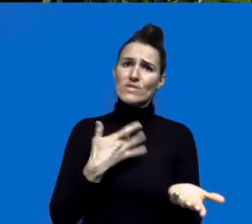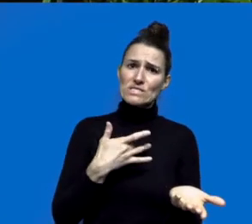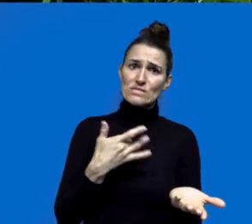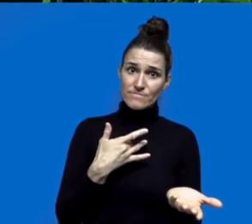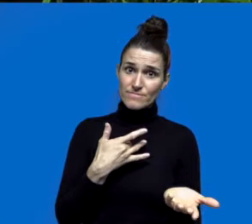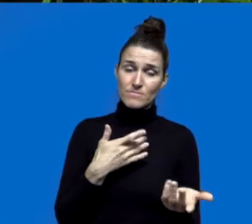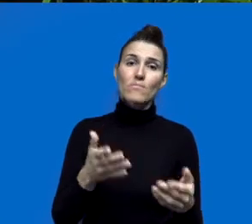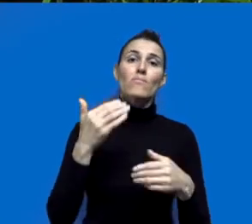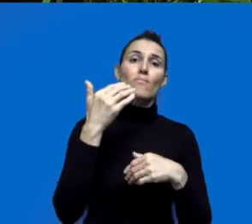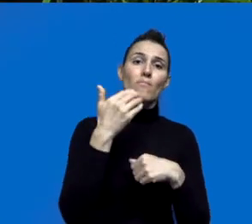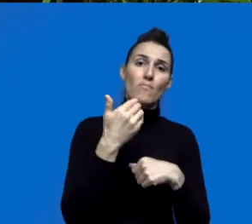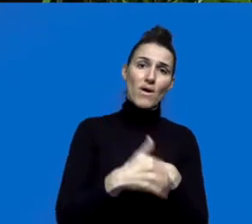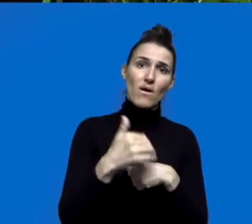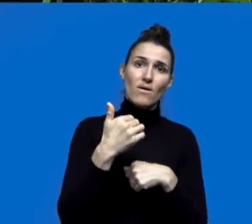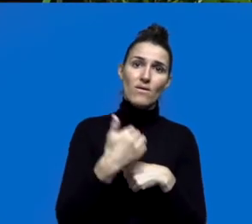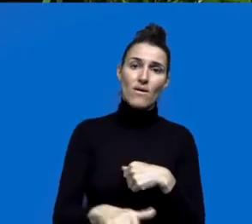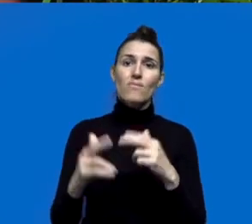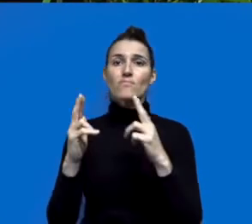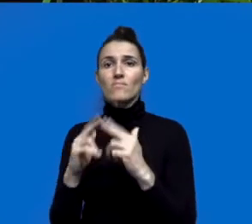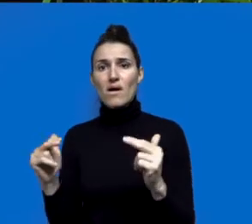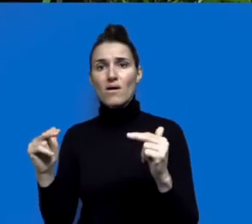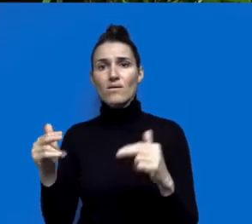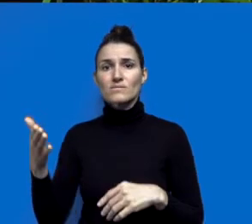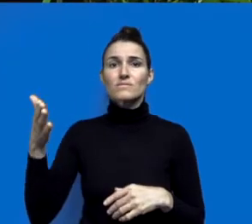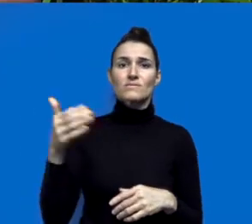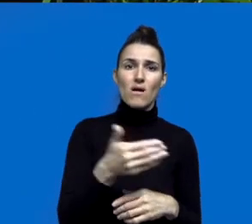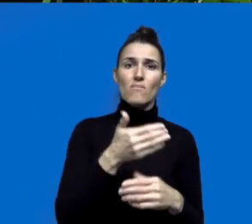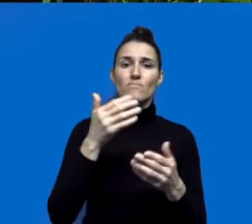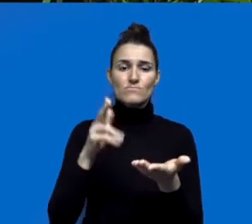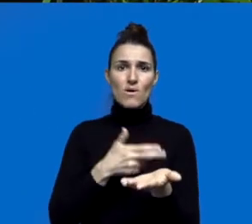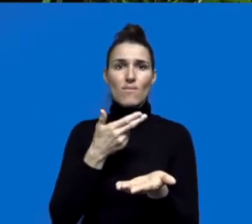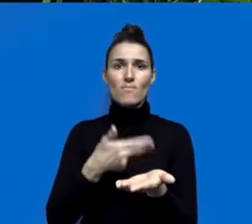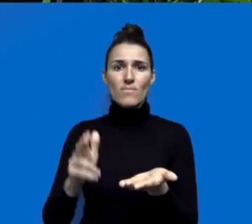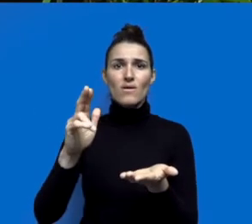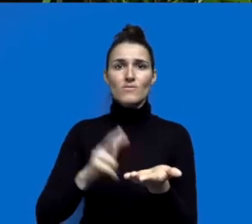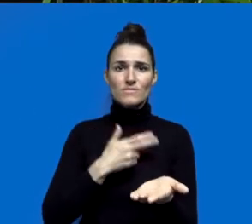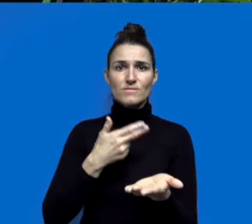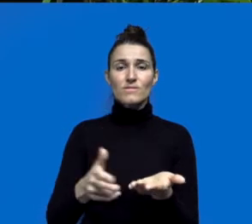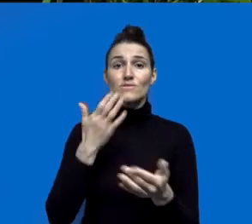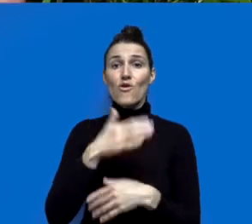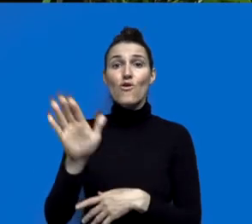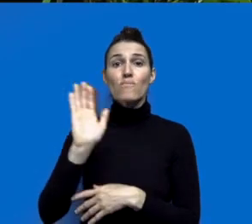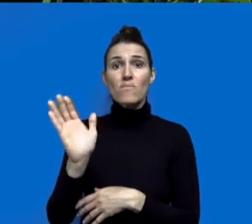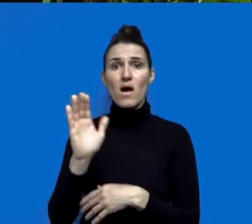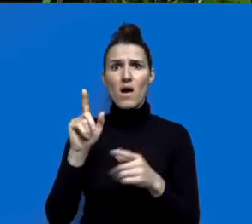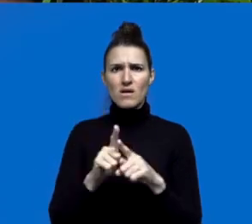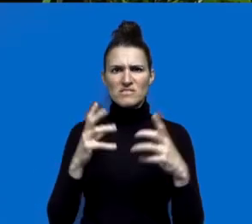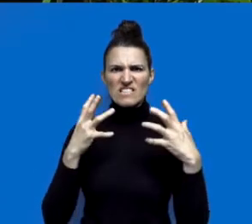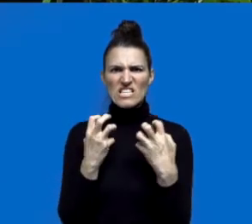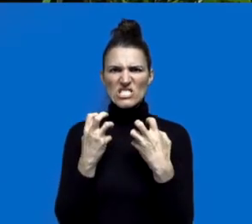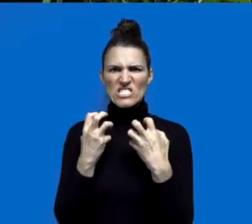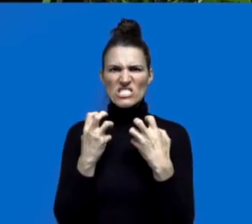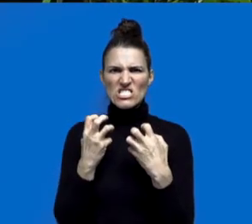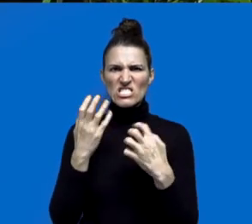Bannock and bacon, salmon berry jam. Let's say goodbye as angrily